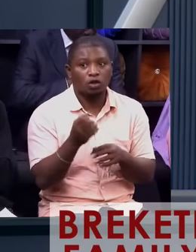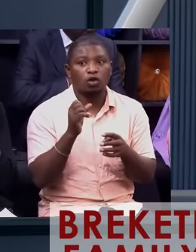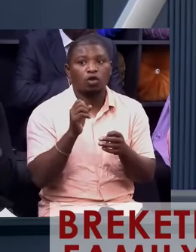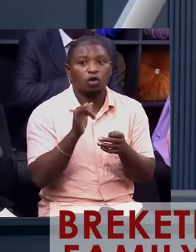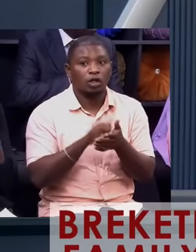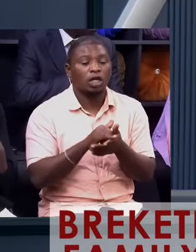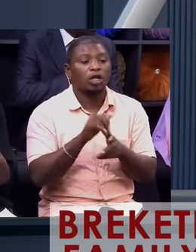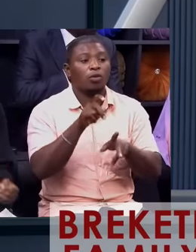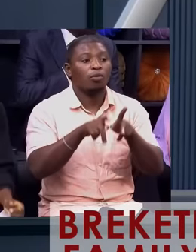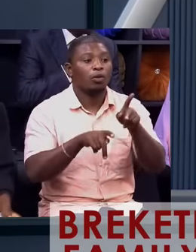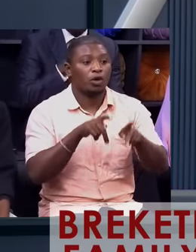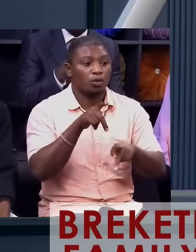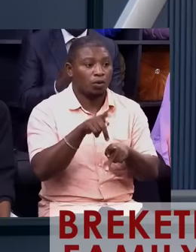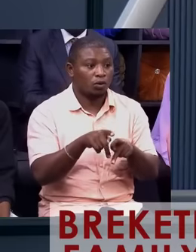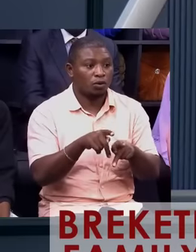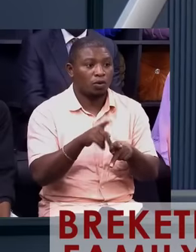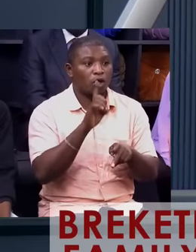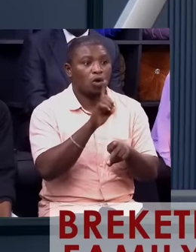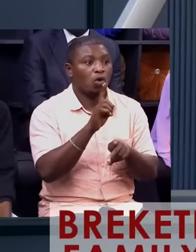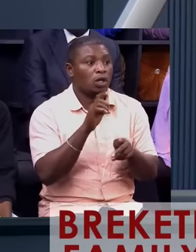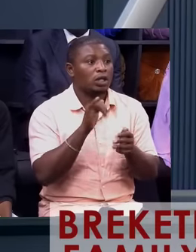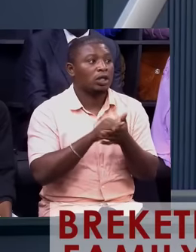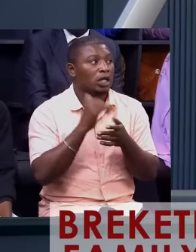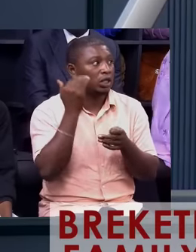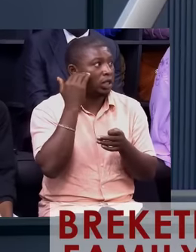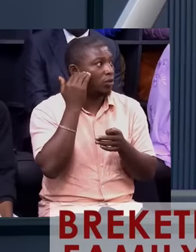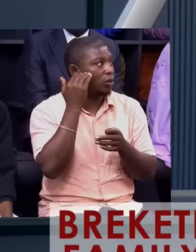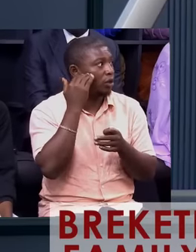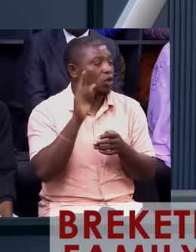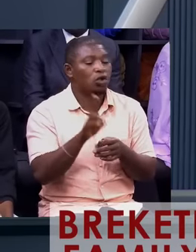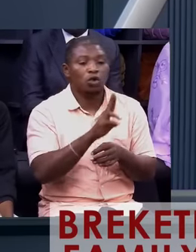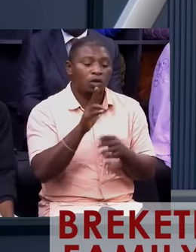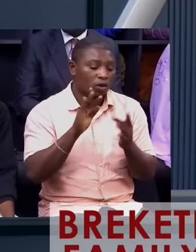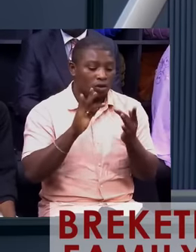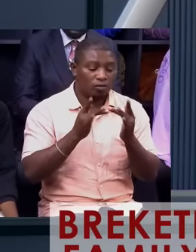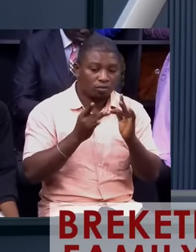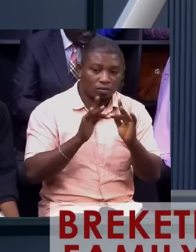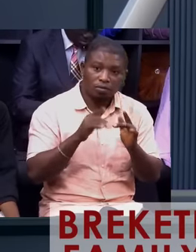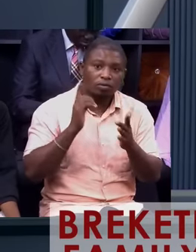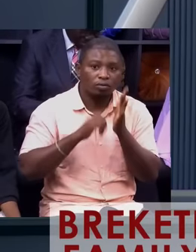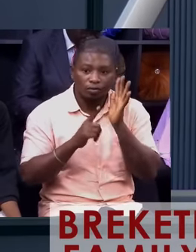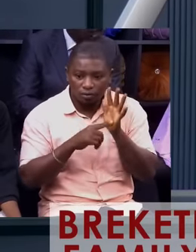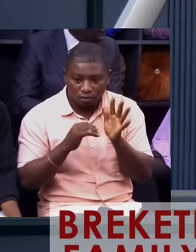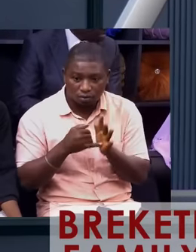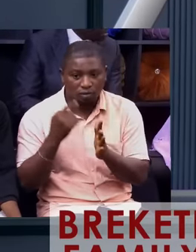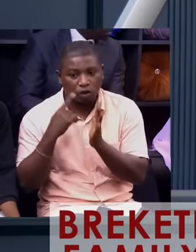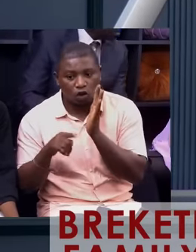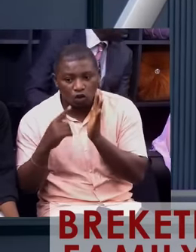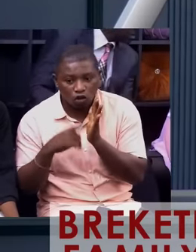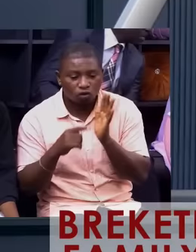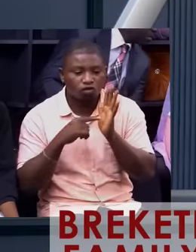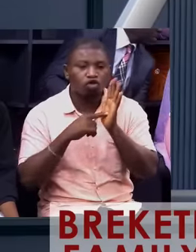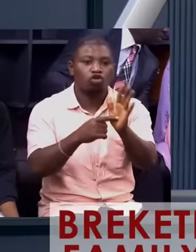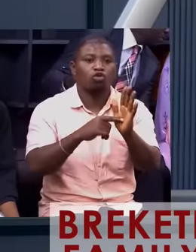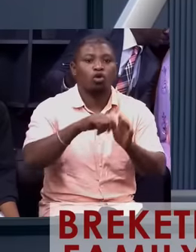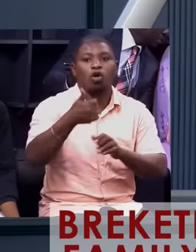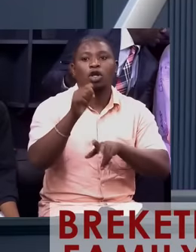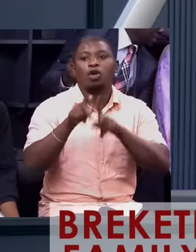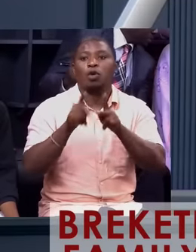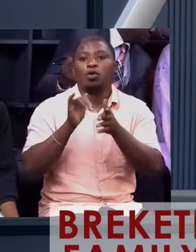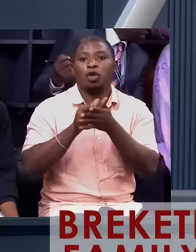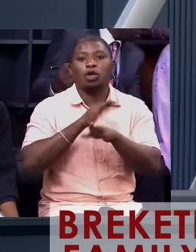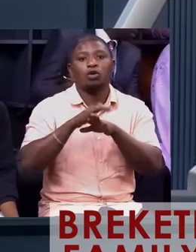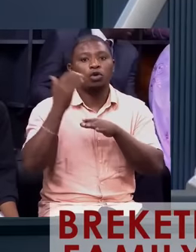that people the one sa use internet go check show people use